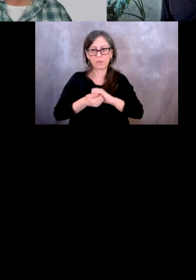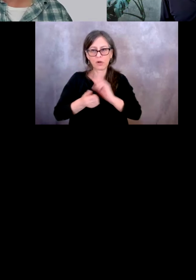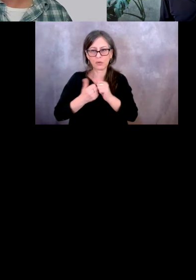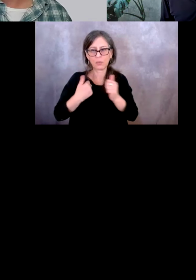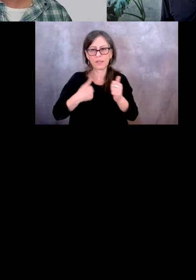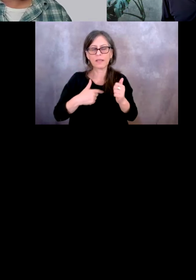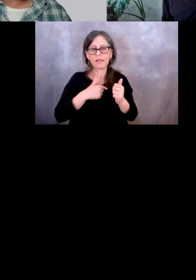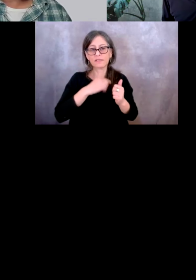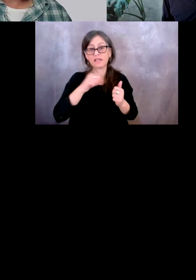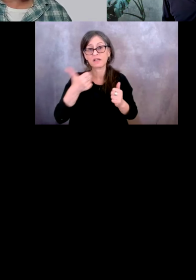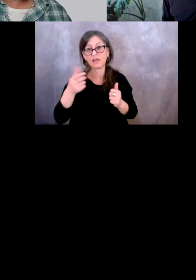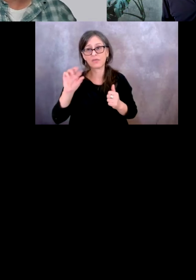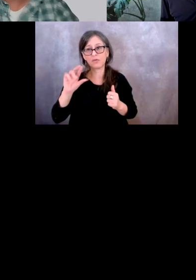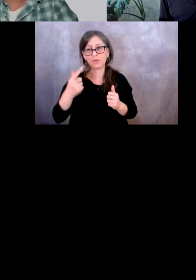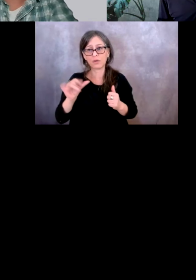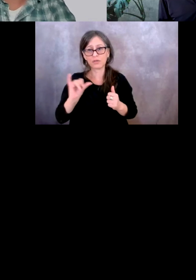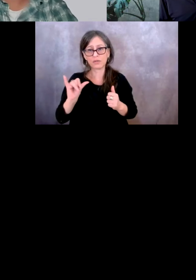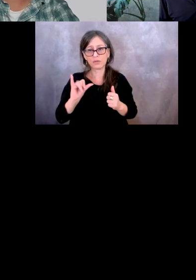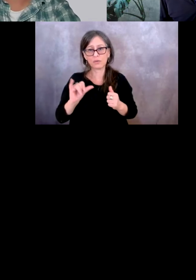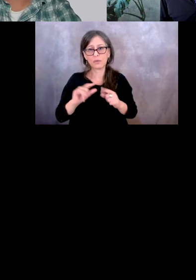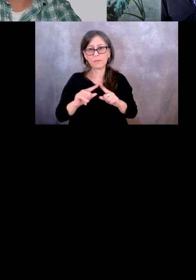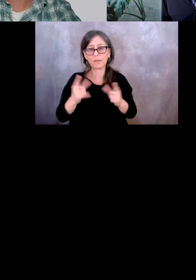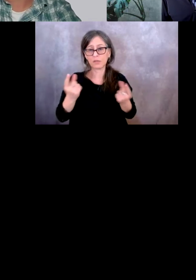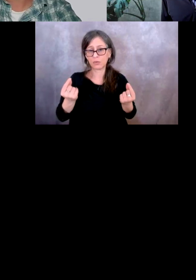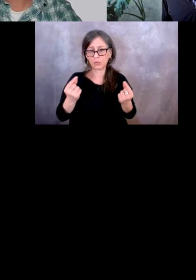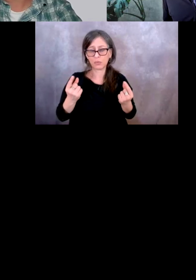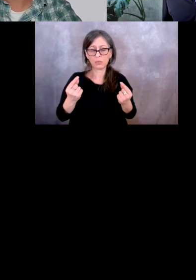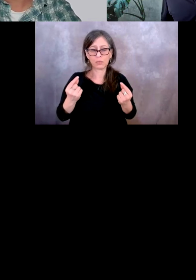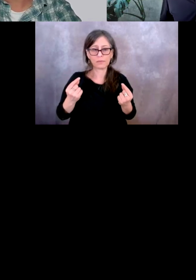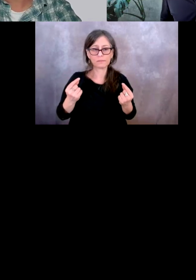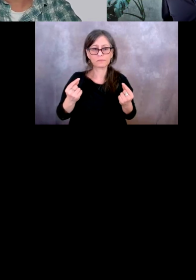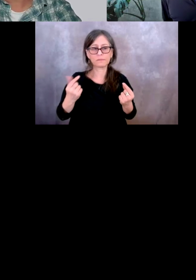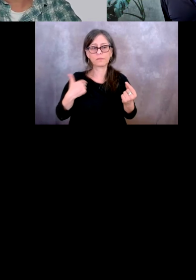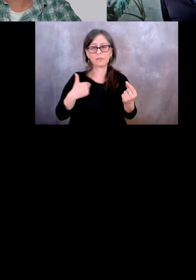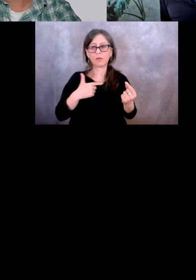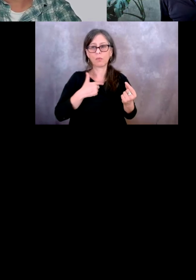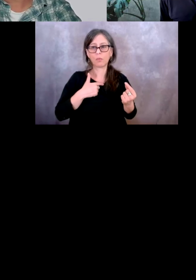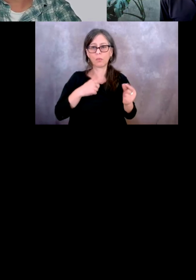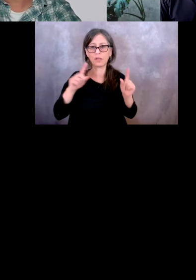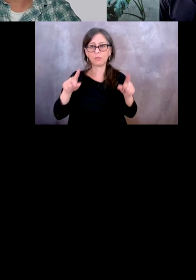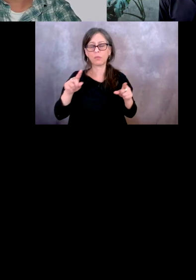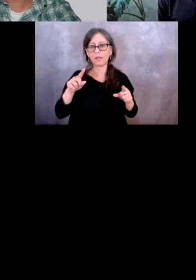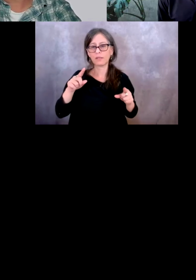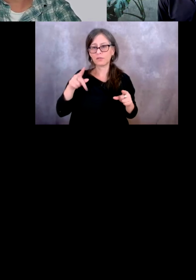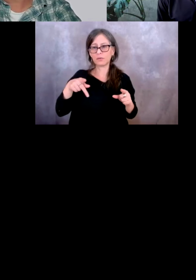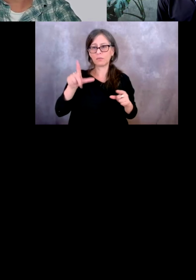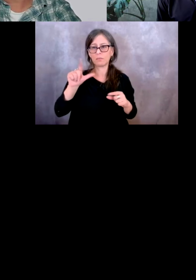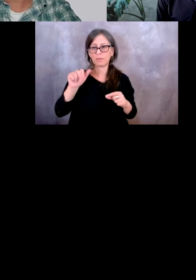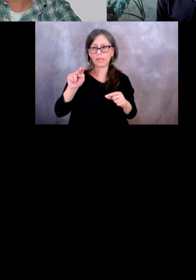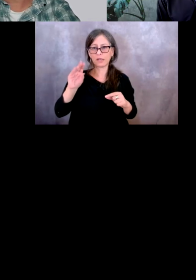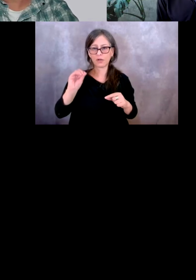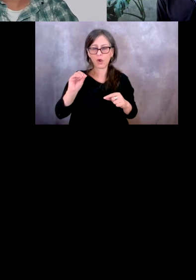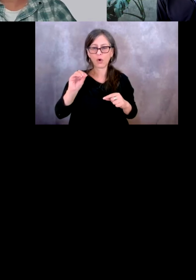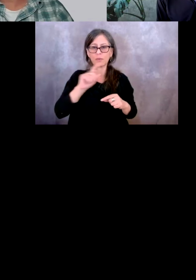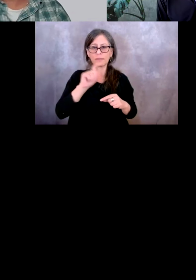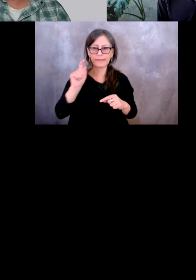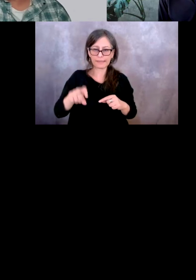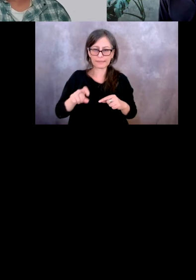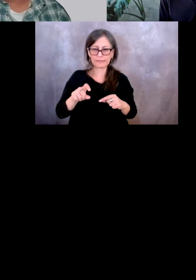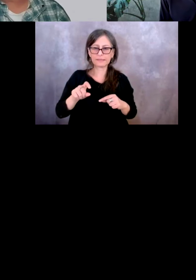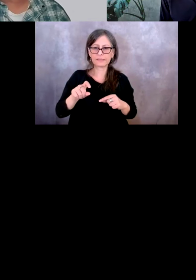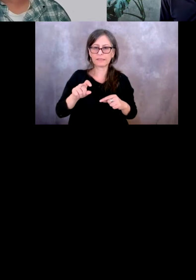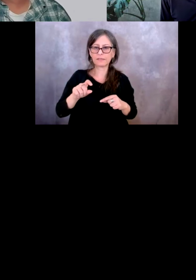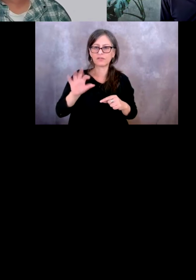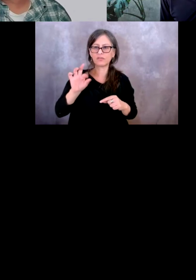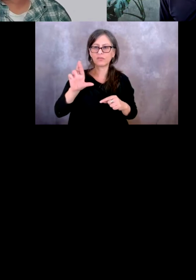with other organizations outside of PepsiCo. But what we did is we went down to Plano, Texas and San Antonio, Texas. We went to